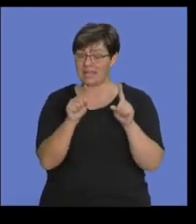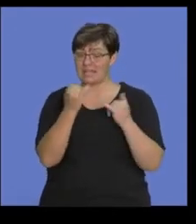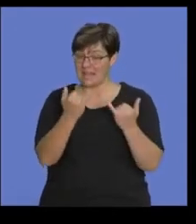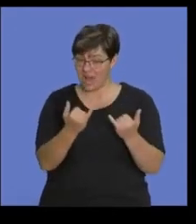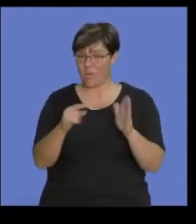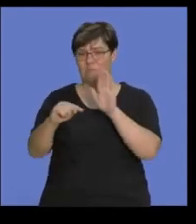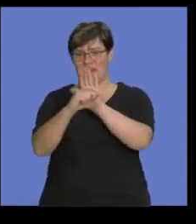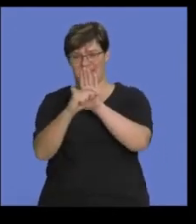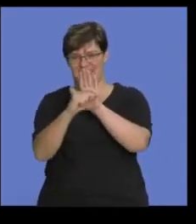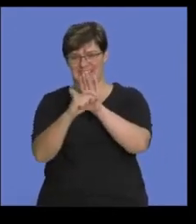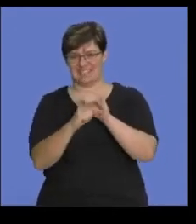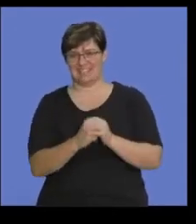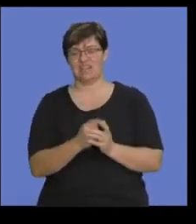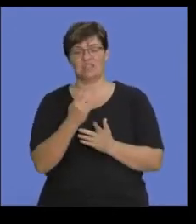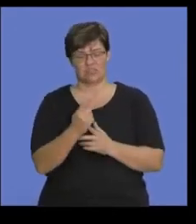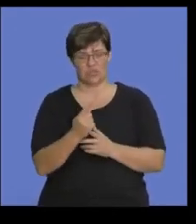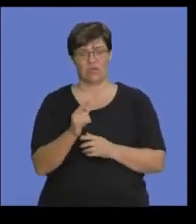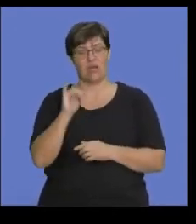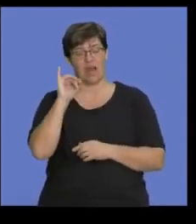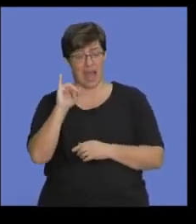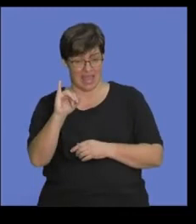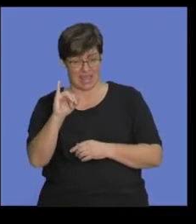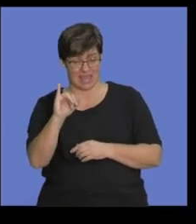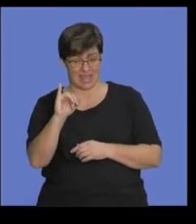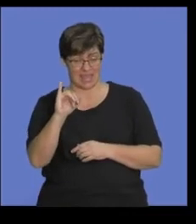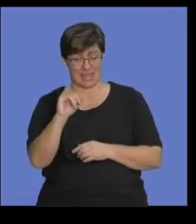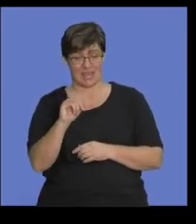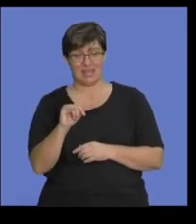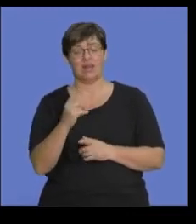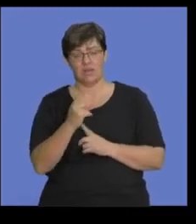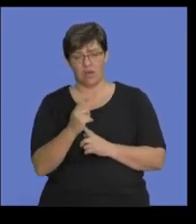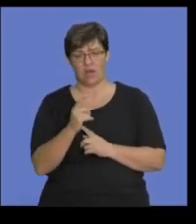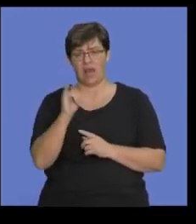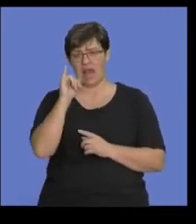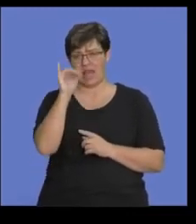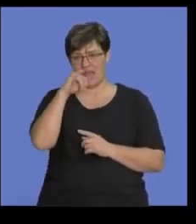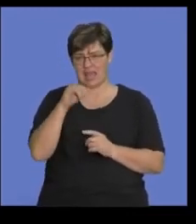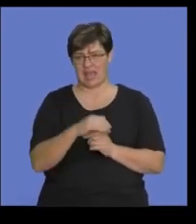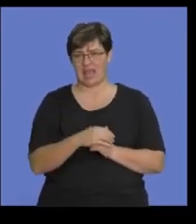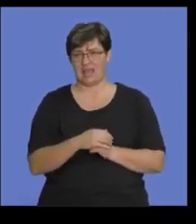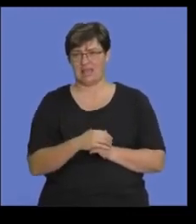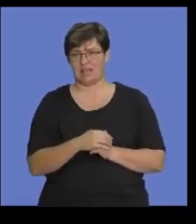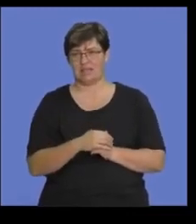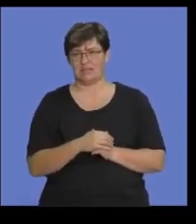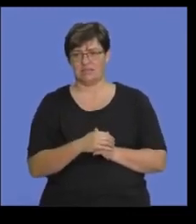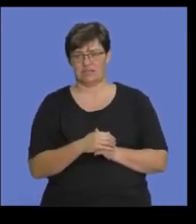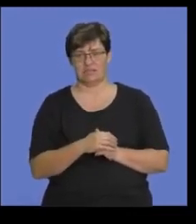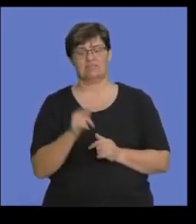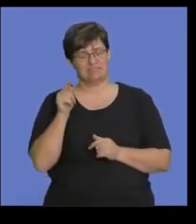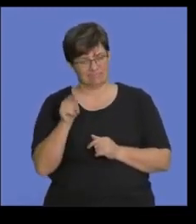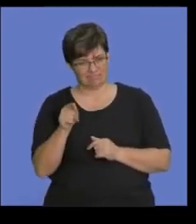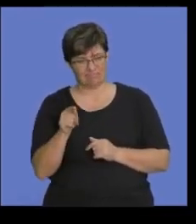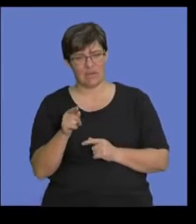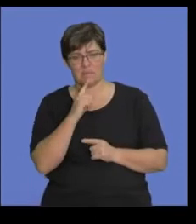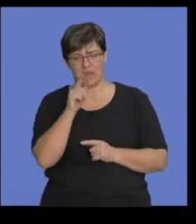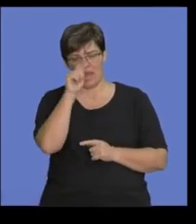a minus now. So this here is actually supposed to be I in a small letter, although it's a capital letter